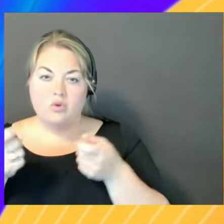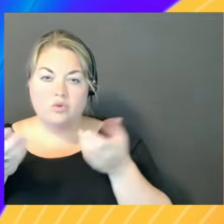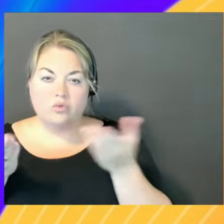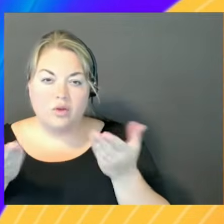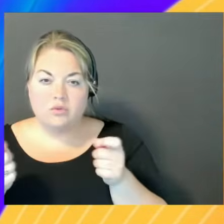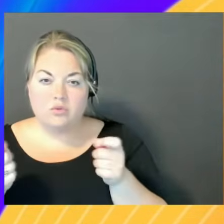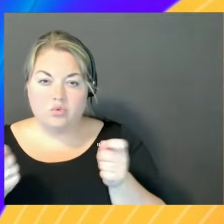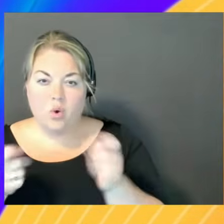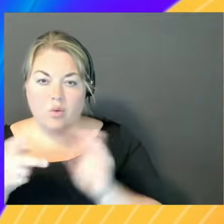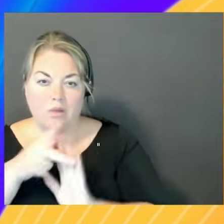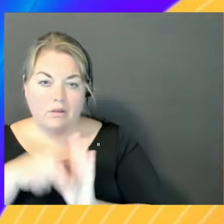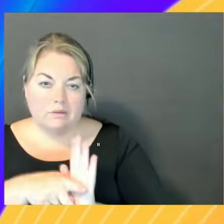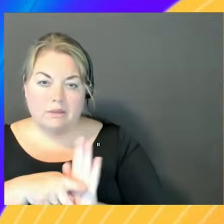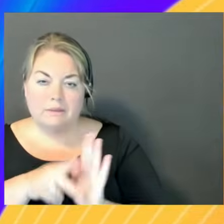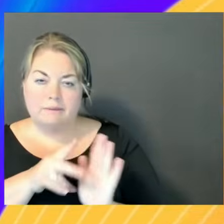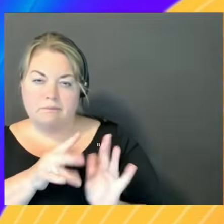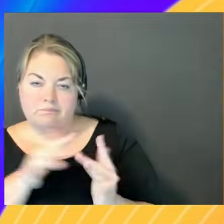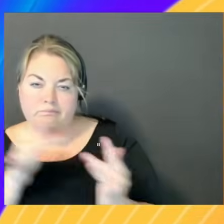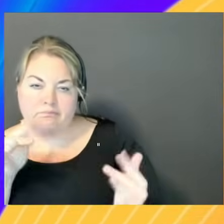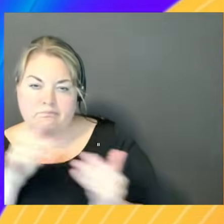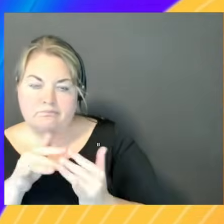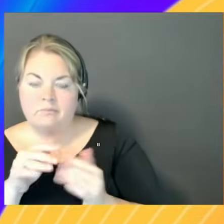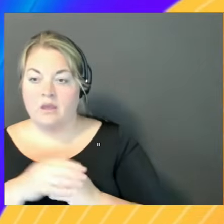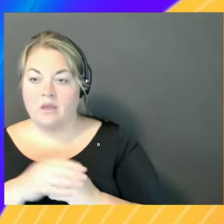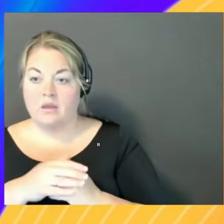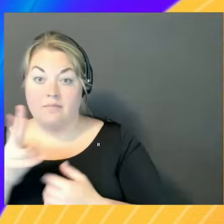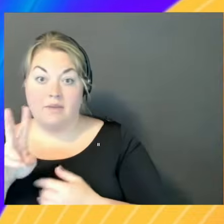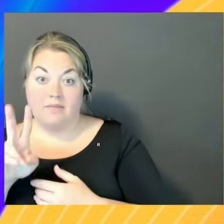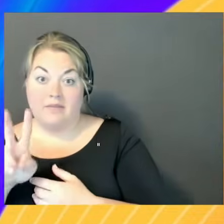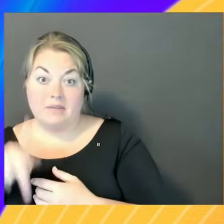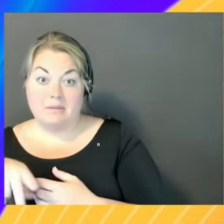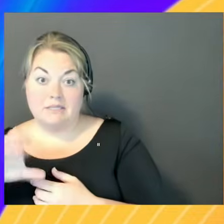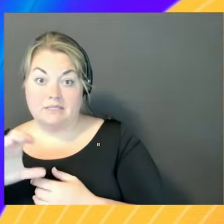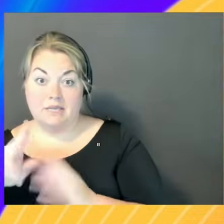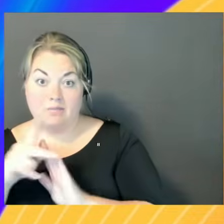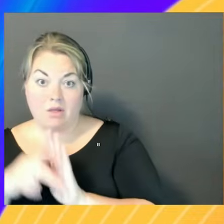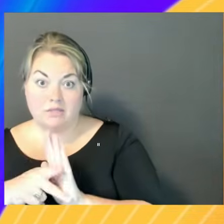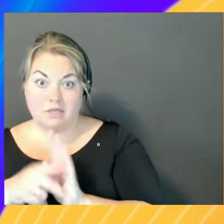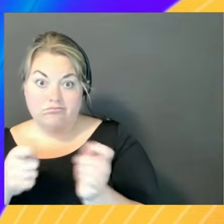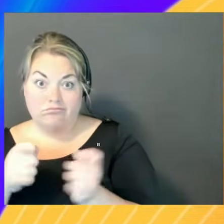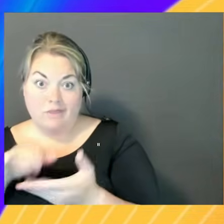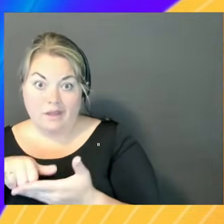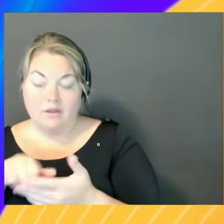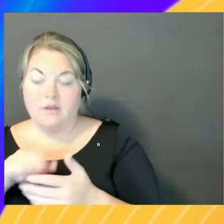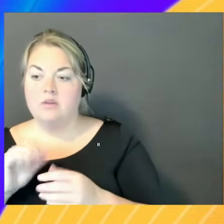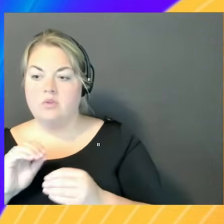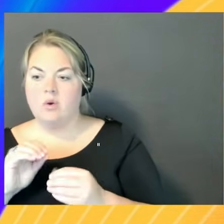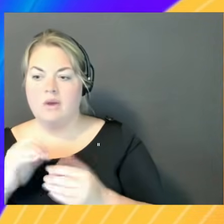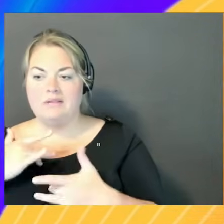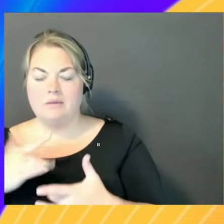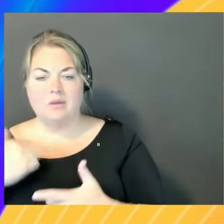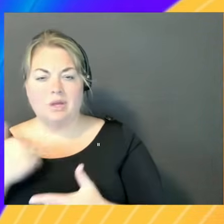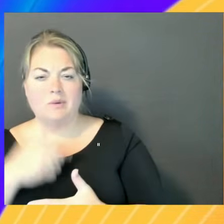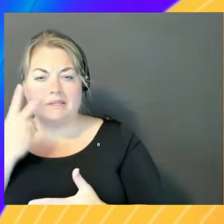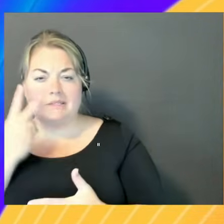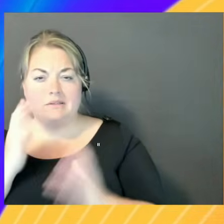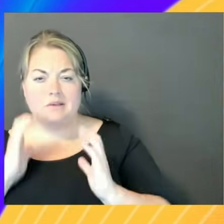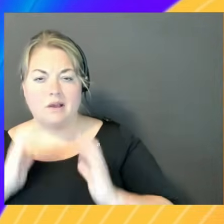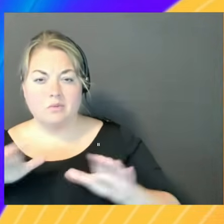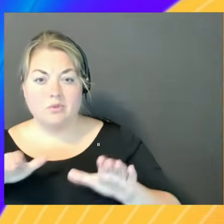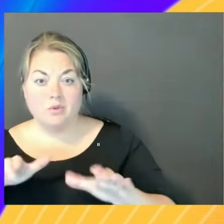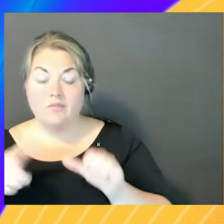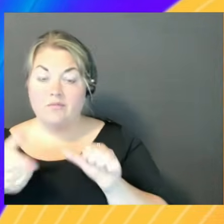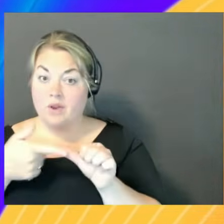all kinds of things like that, or maybe their VPC policies. And so what we typically see customers do is, first they use Control Tower,